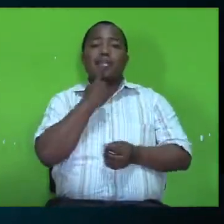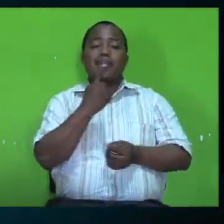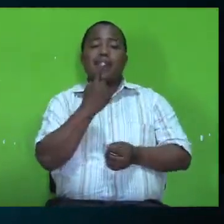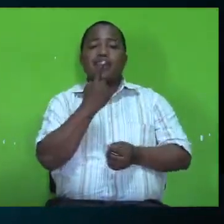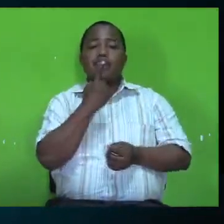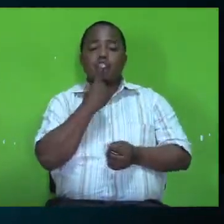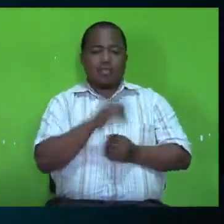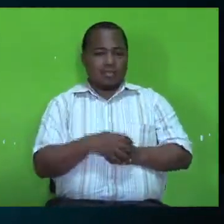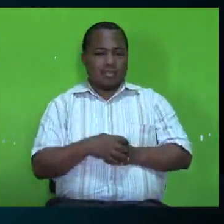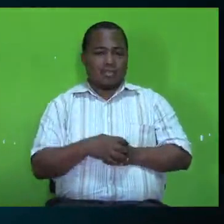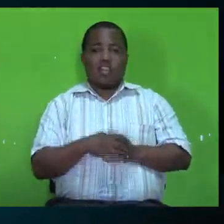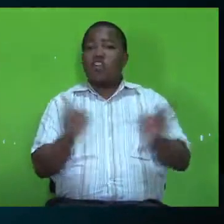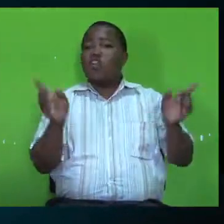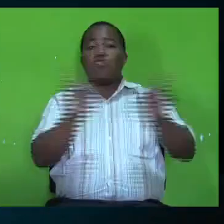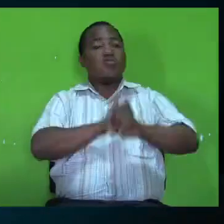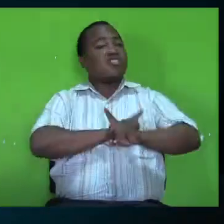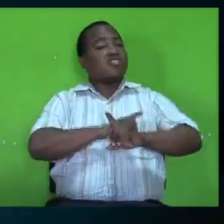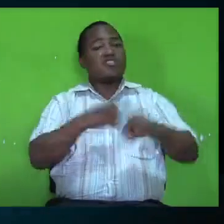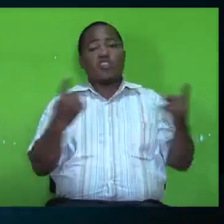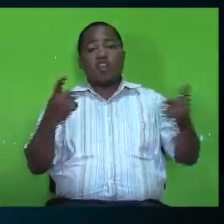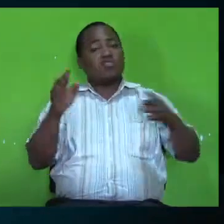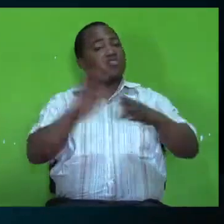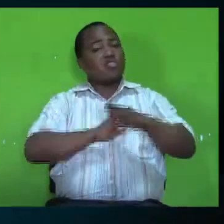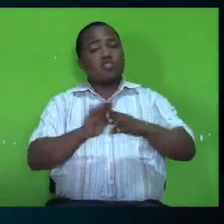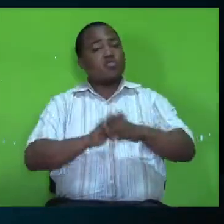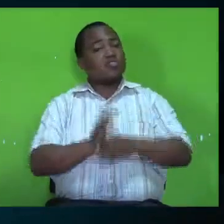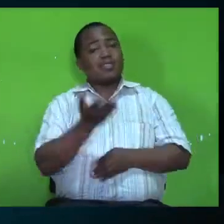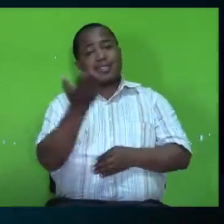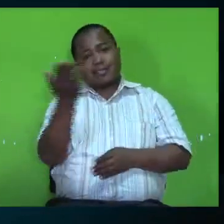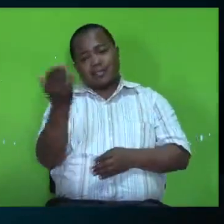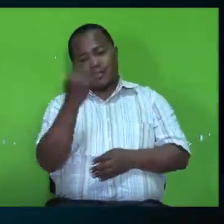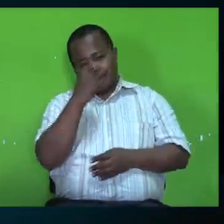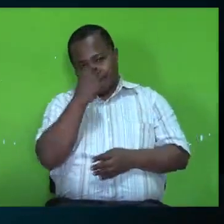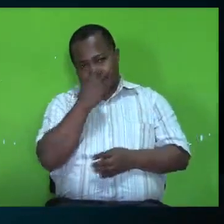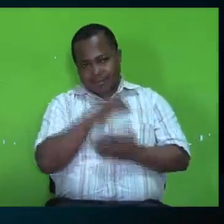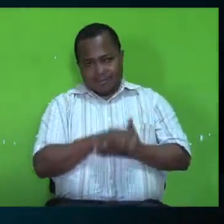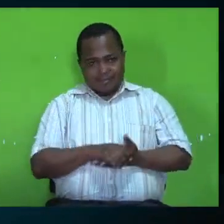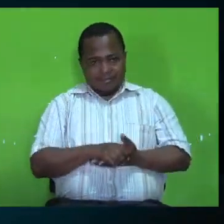salts without using them.